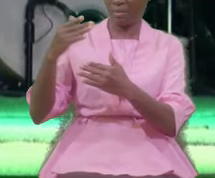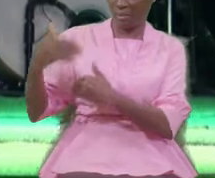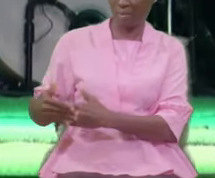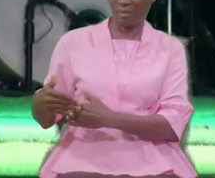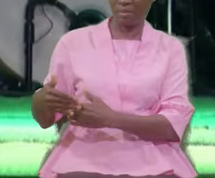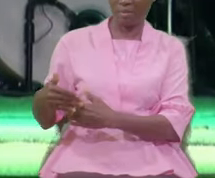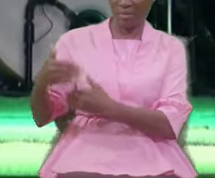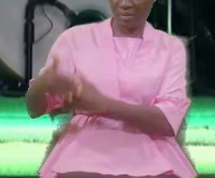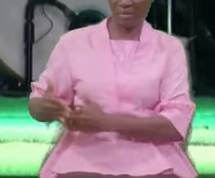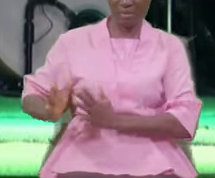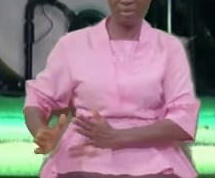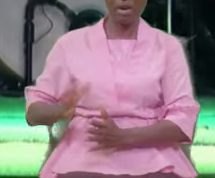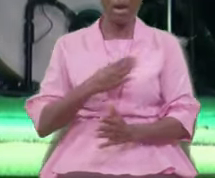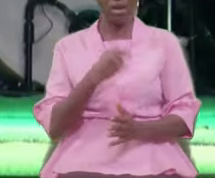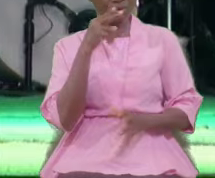at